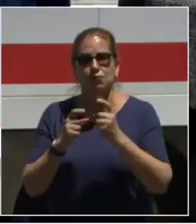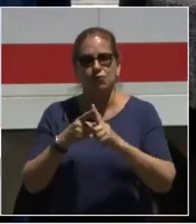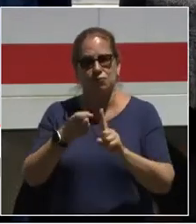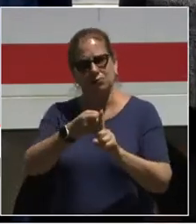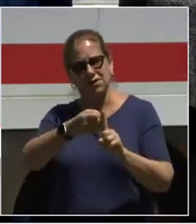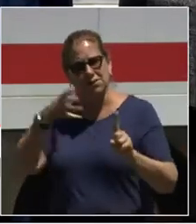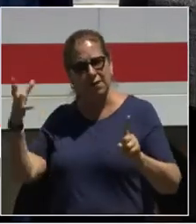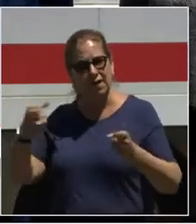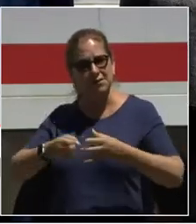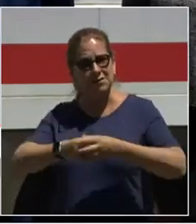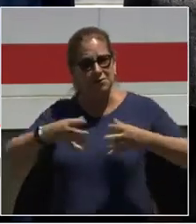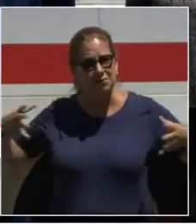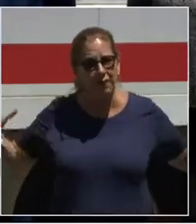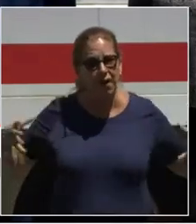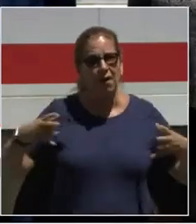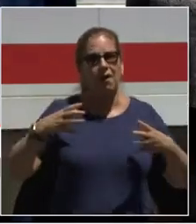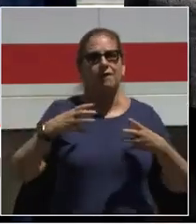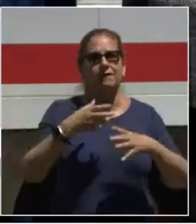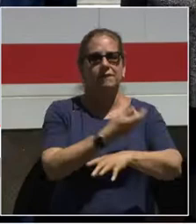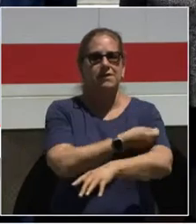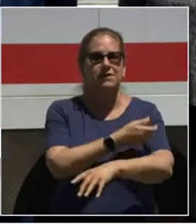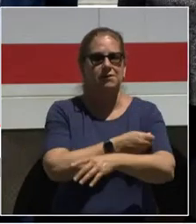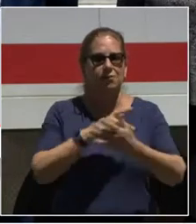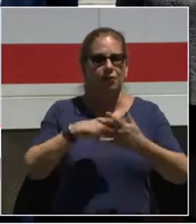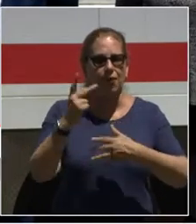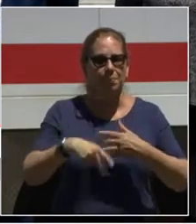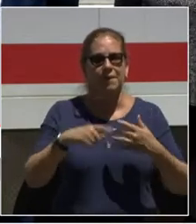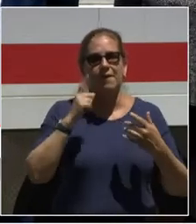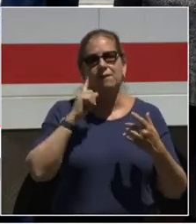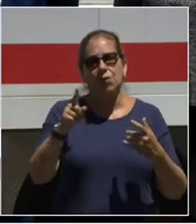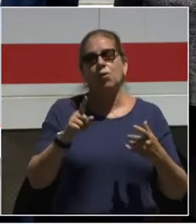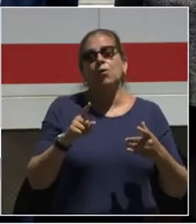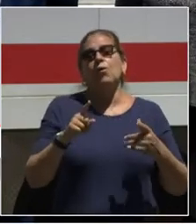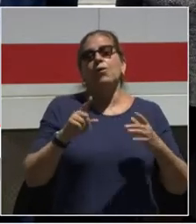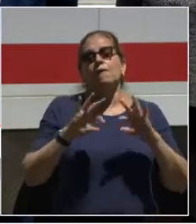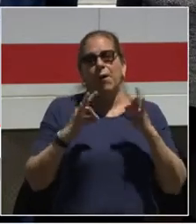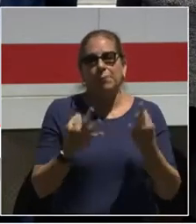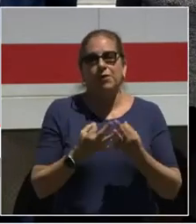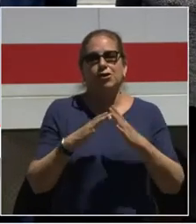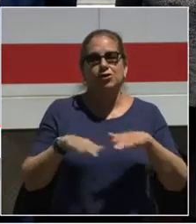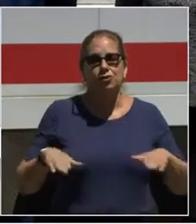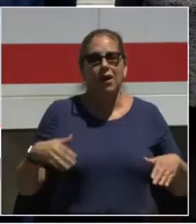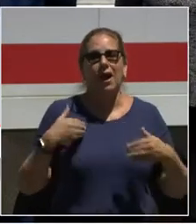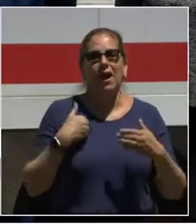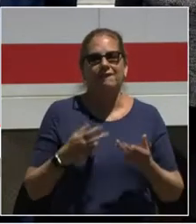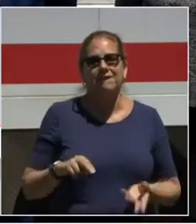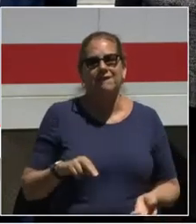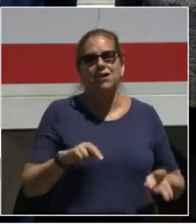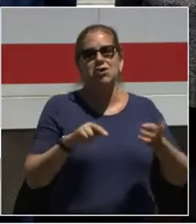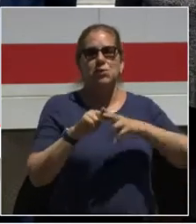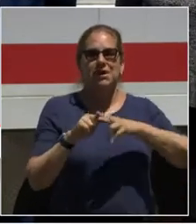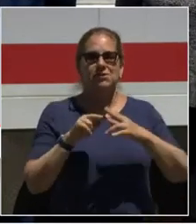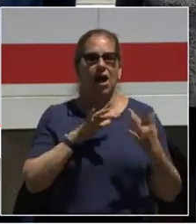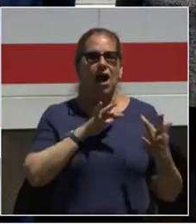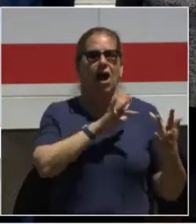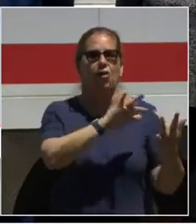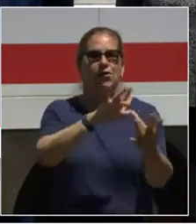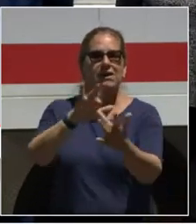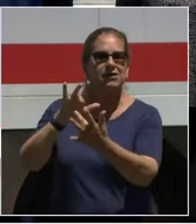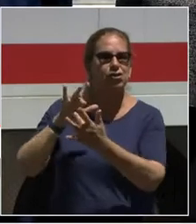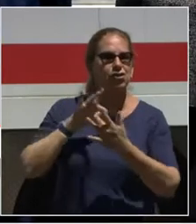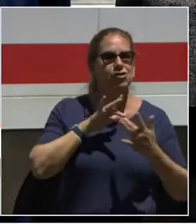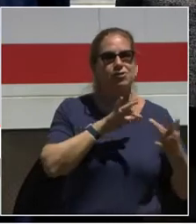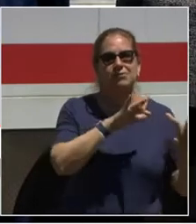conducting extensive family outreach and providing additional resources for schools and healthcare providers. This